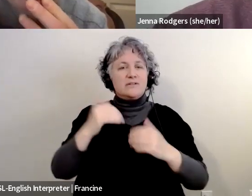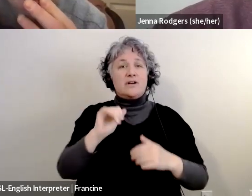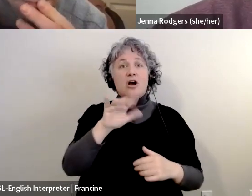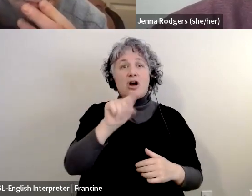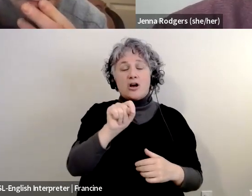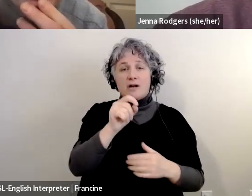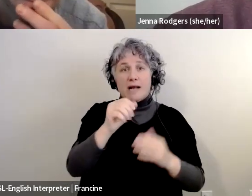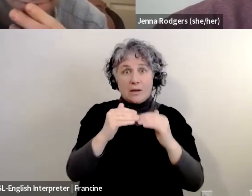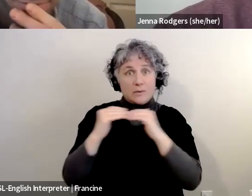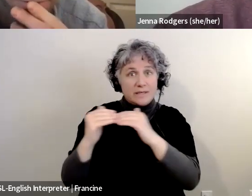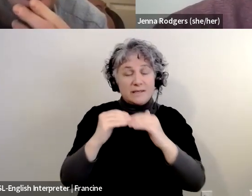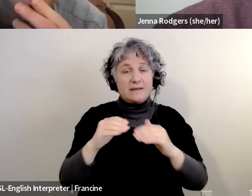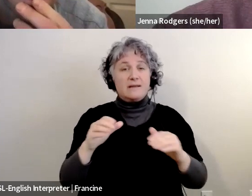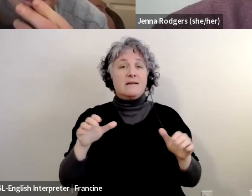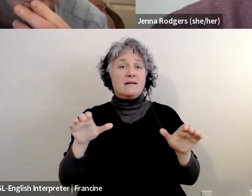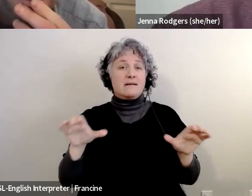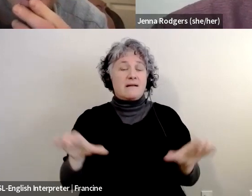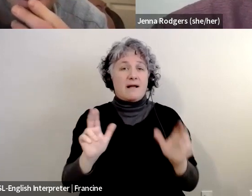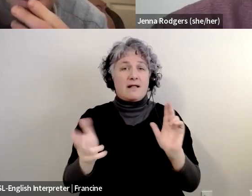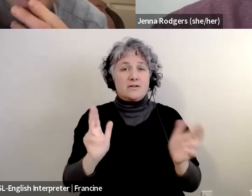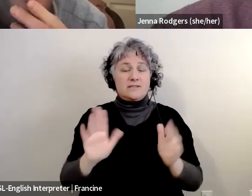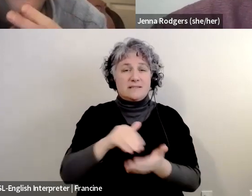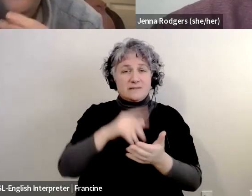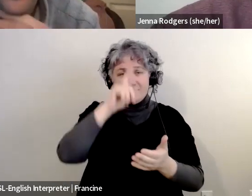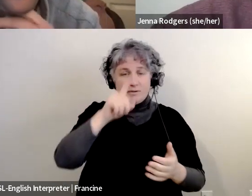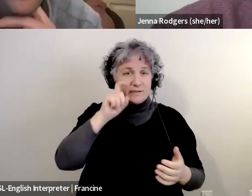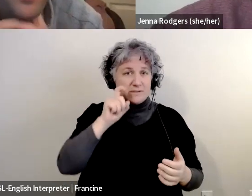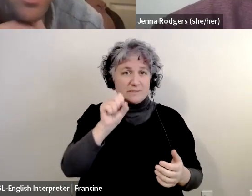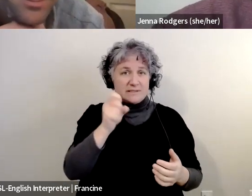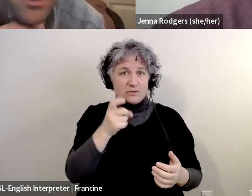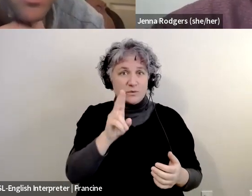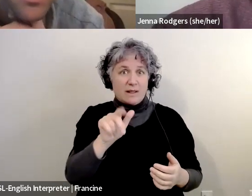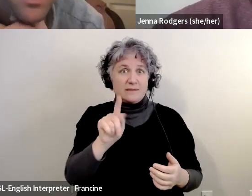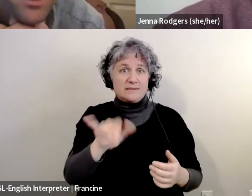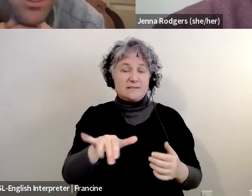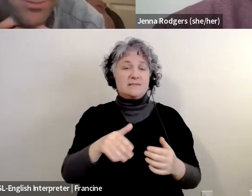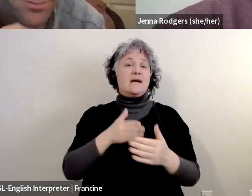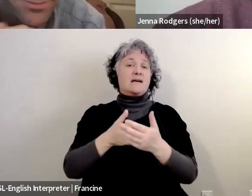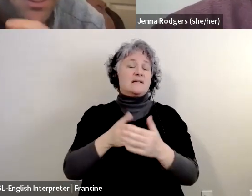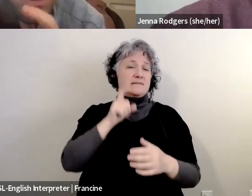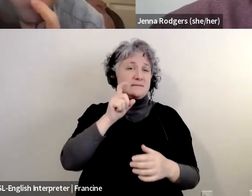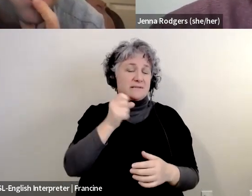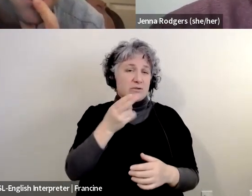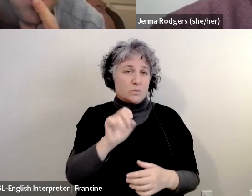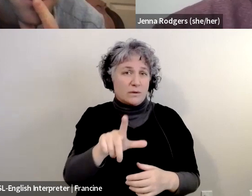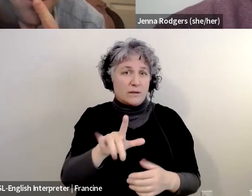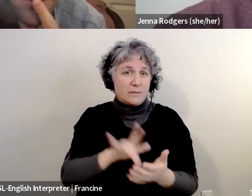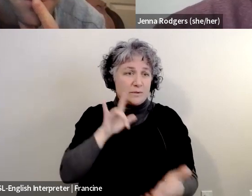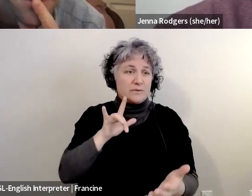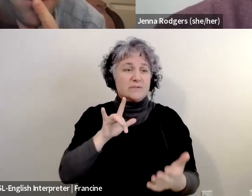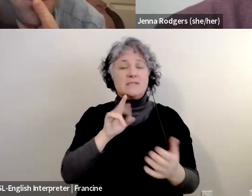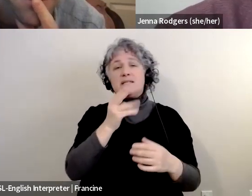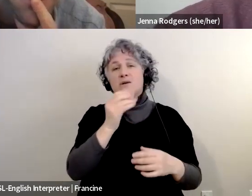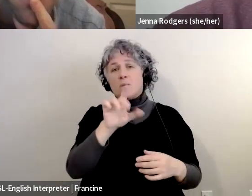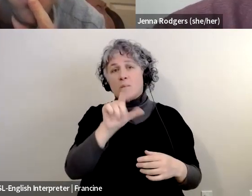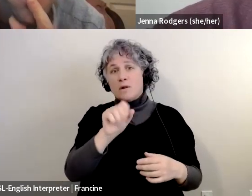Community Arts, the Calgary Centre for Sexuality, Calgary Communities Against Sexual Abuse, Karen B.K. Chan, Nicole Brewer's